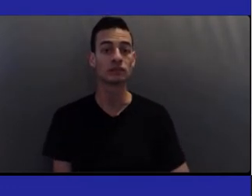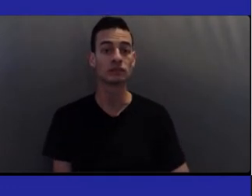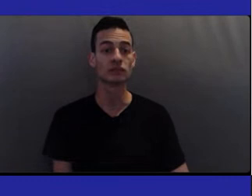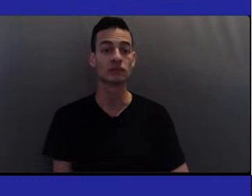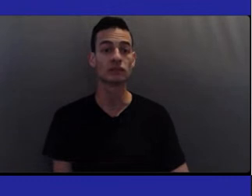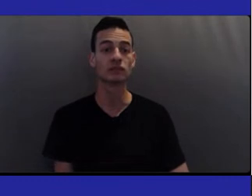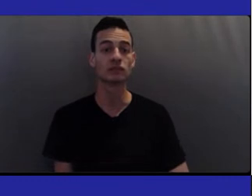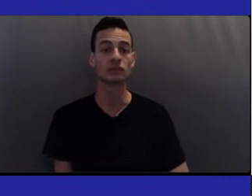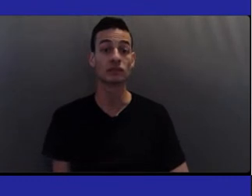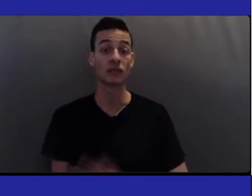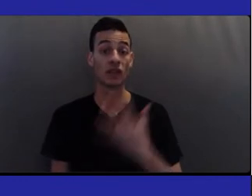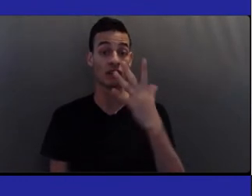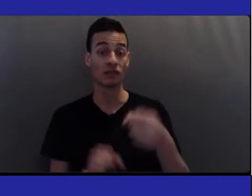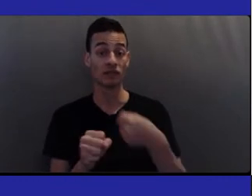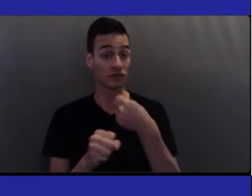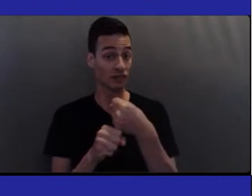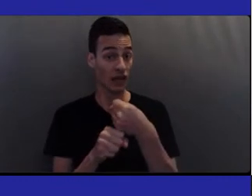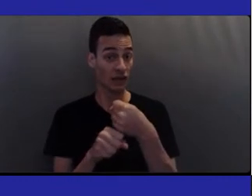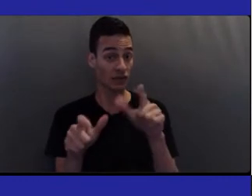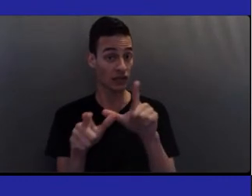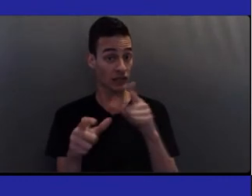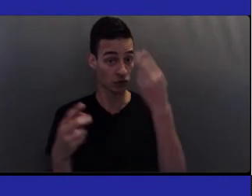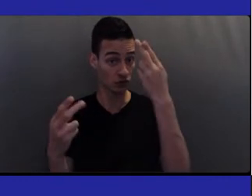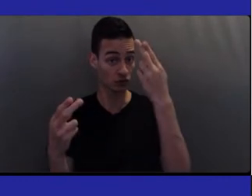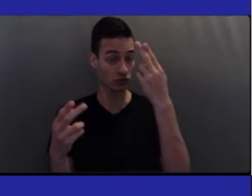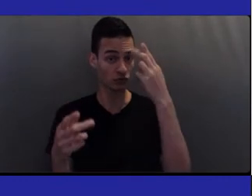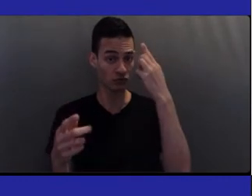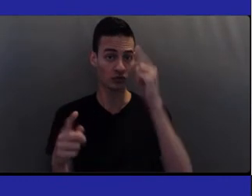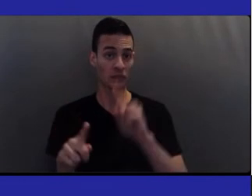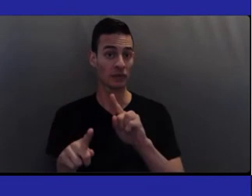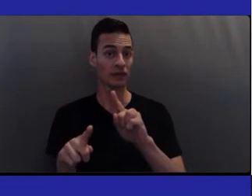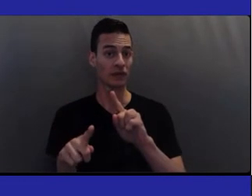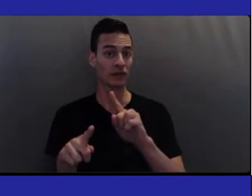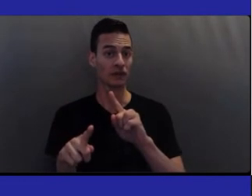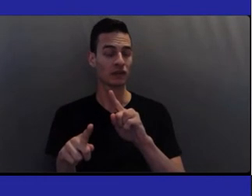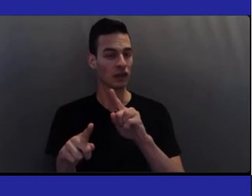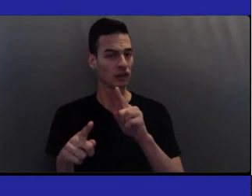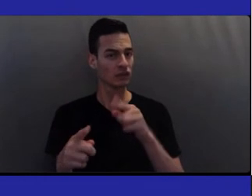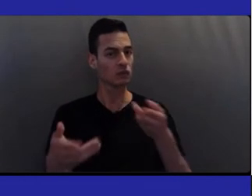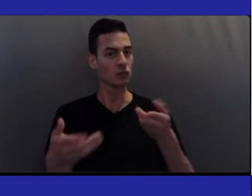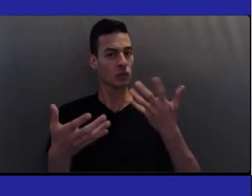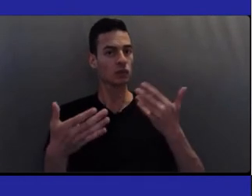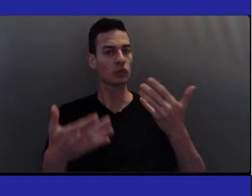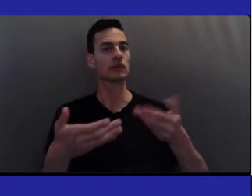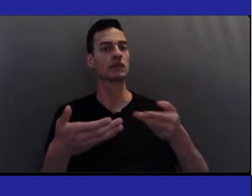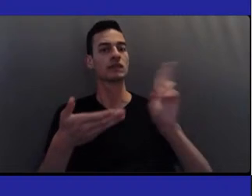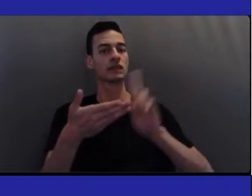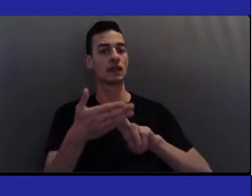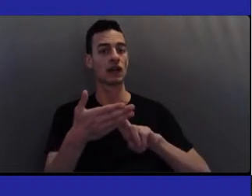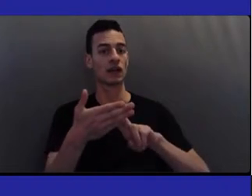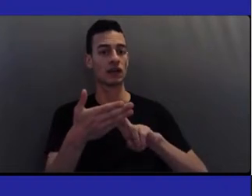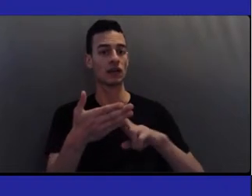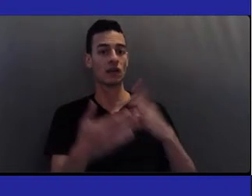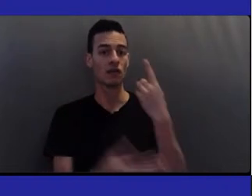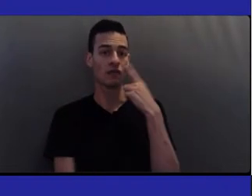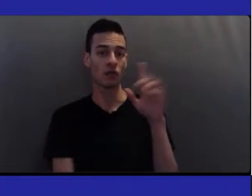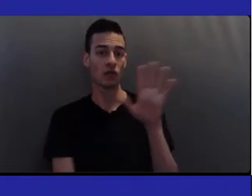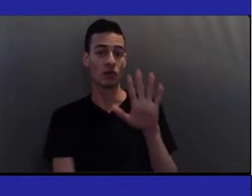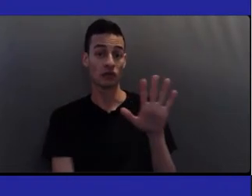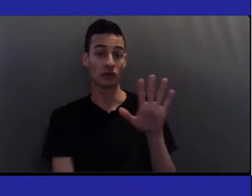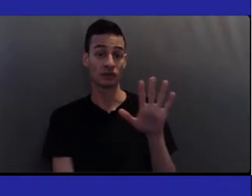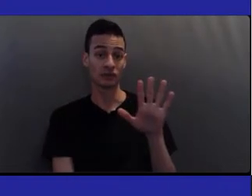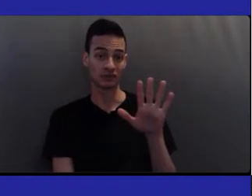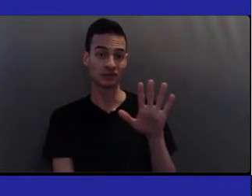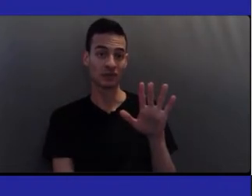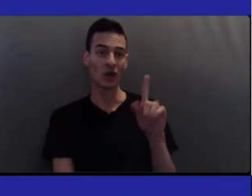agreement with Every Table PVC for its use and occupancy of approximately 1,000 square feet at NYC Health and Hospitals Jacoby